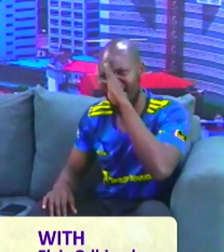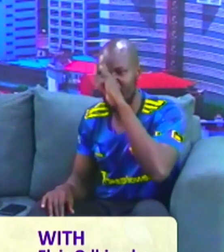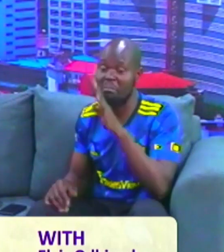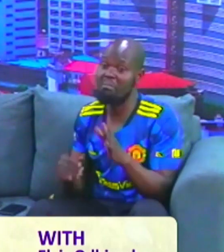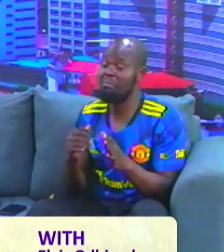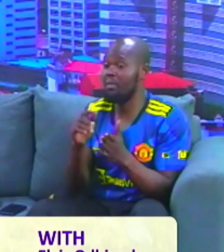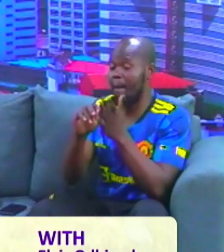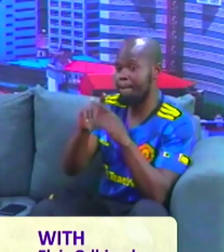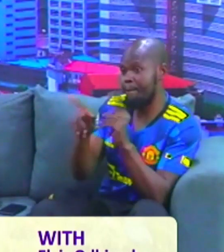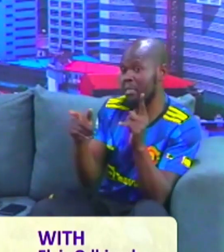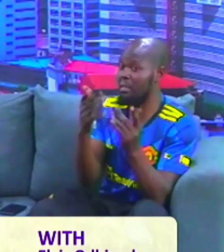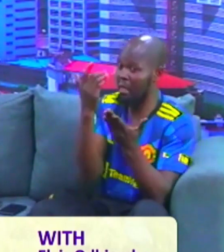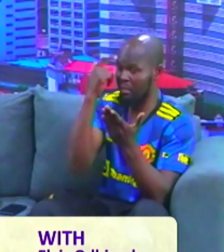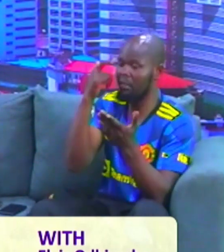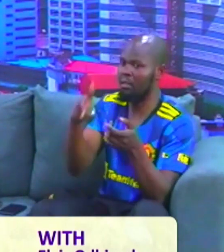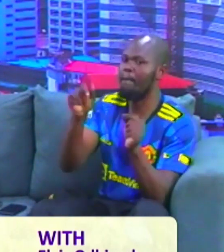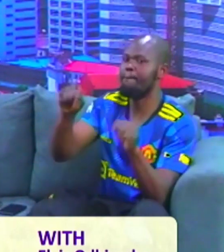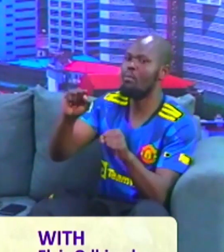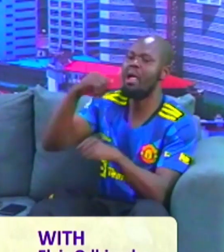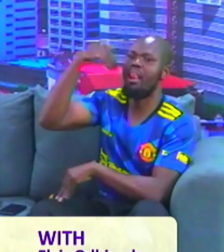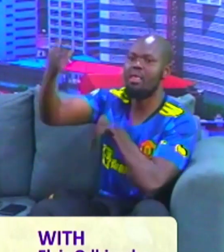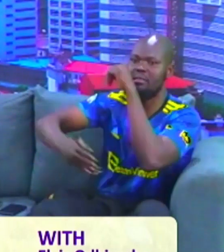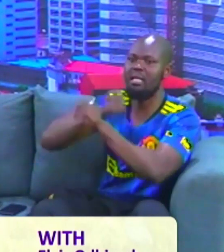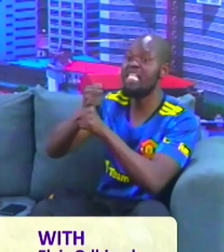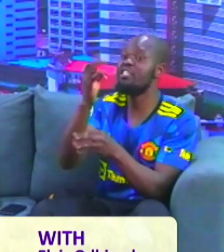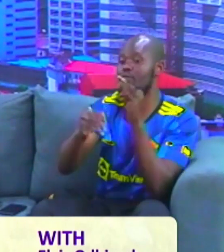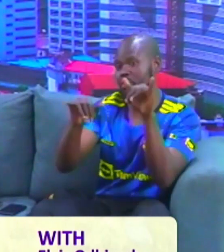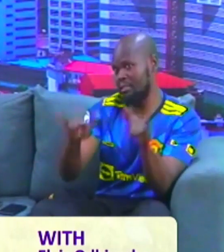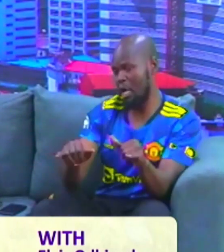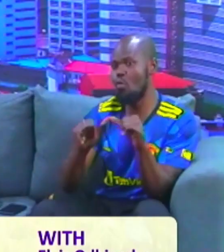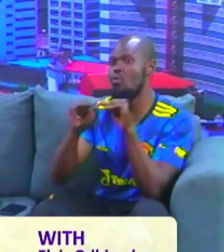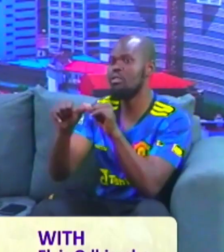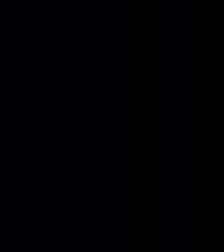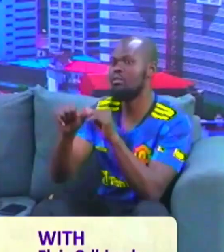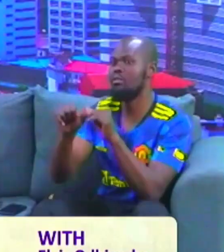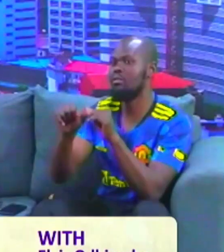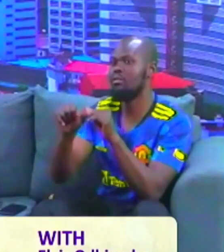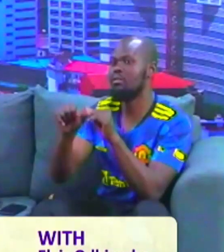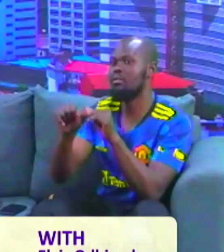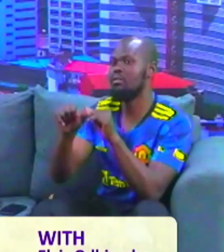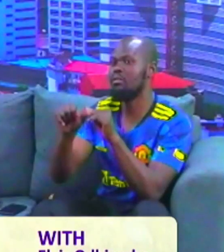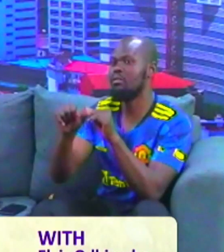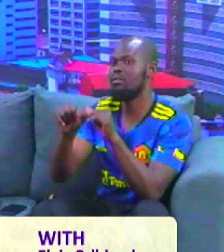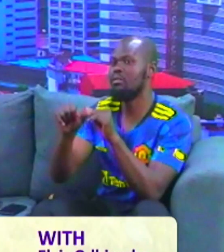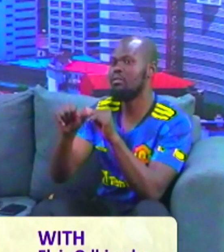Tottenham hatujui ni nini. But Europe akona a lot of support, many friends, he's grown up in Europe as well.